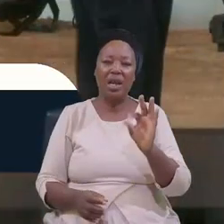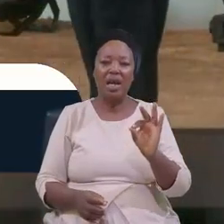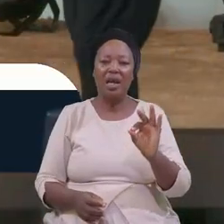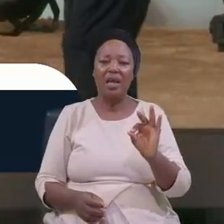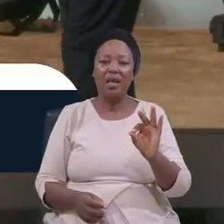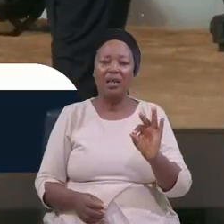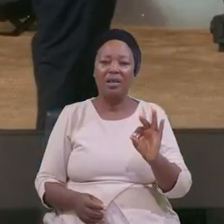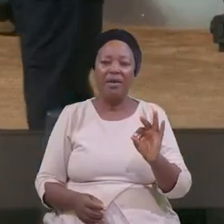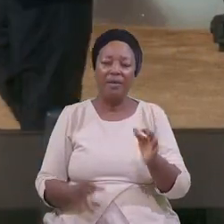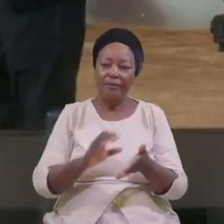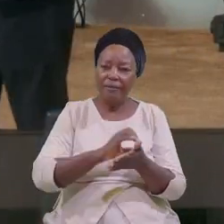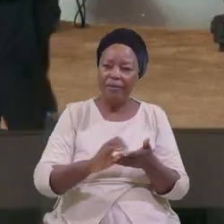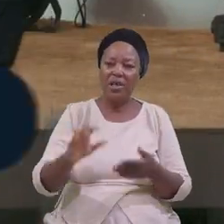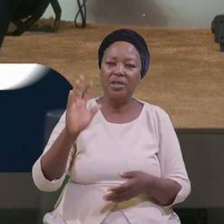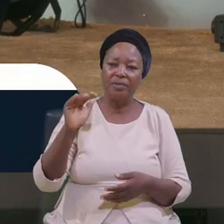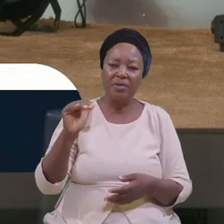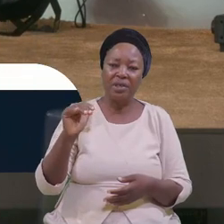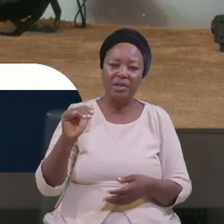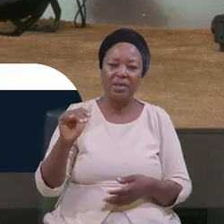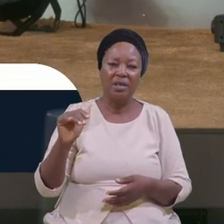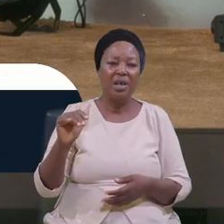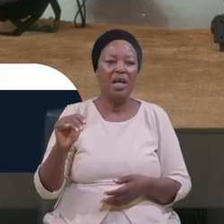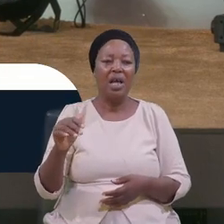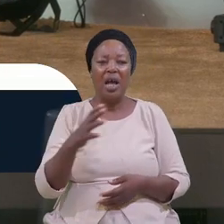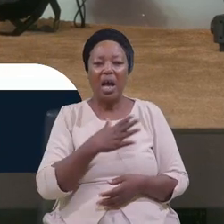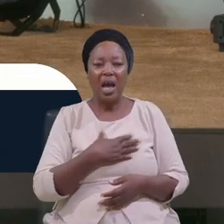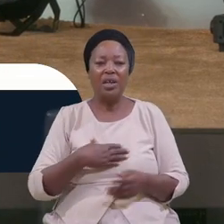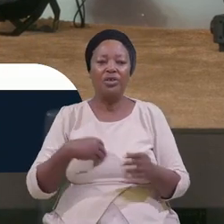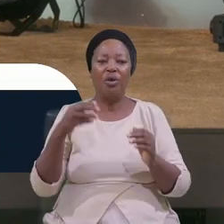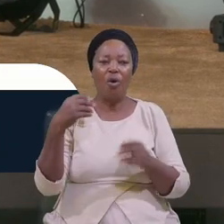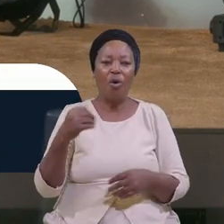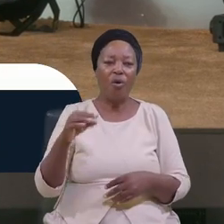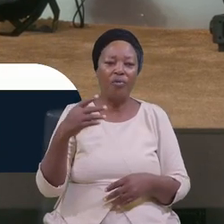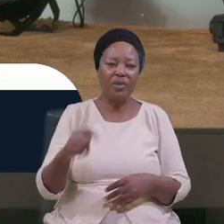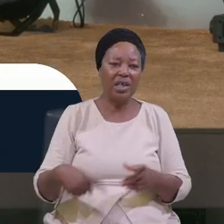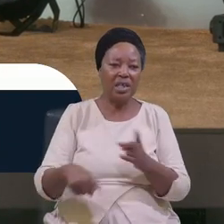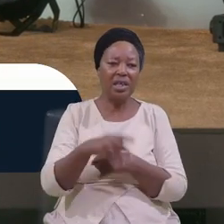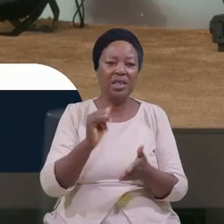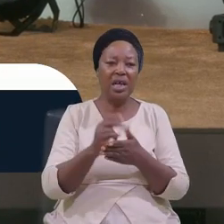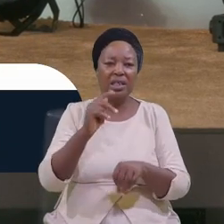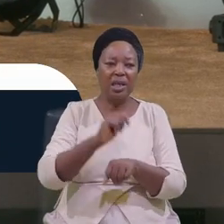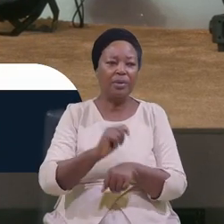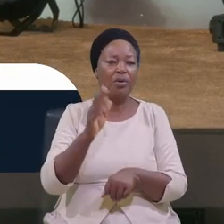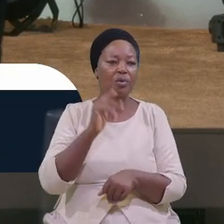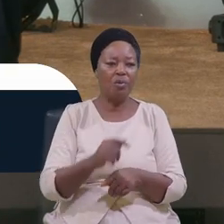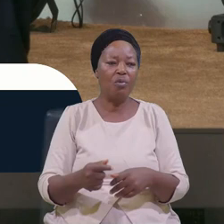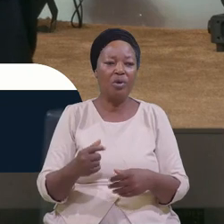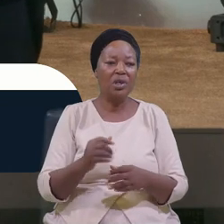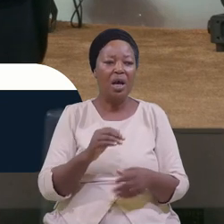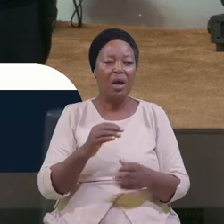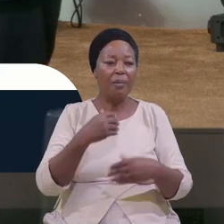reading from verse 15. And on the day that the tabernacle was reared up,